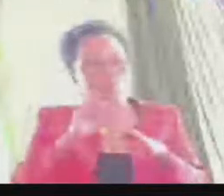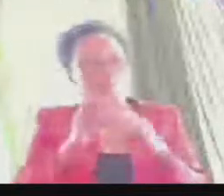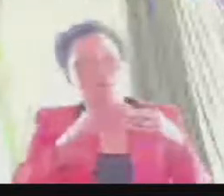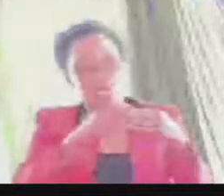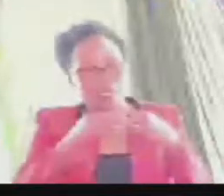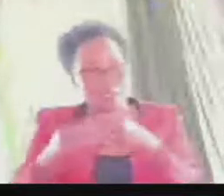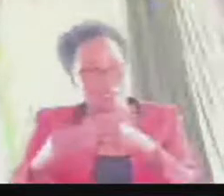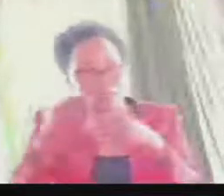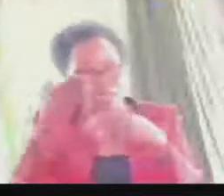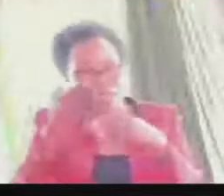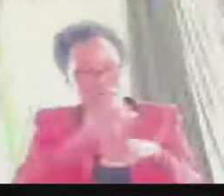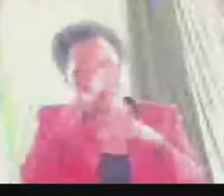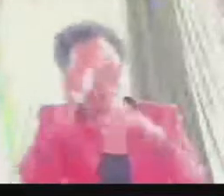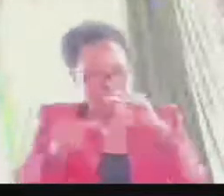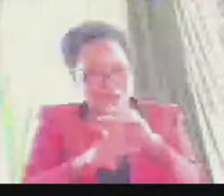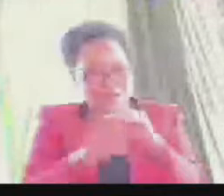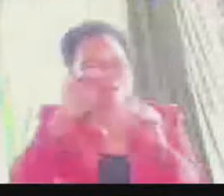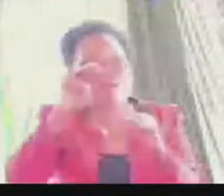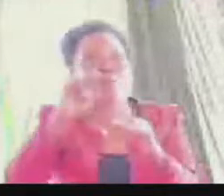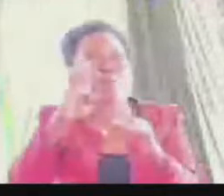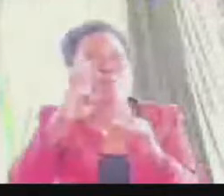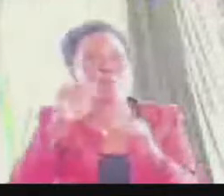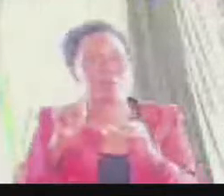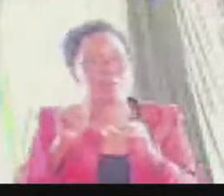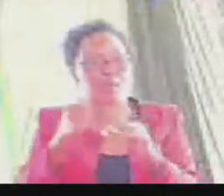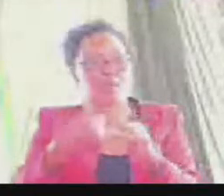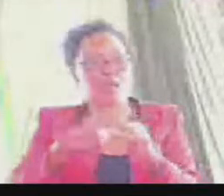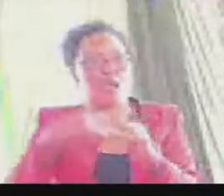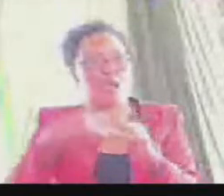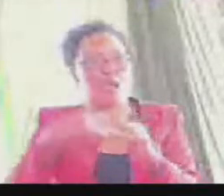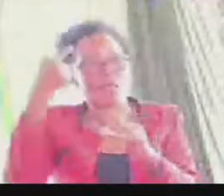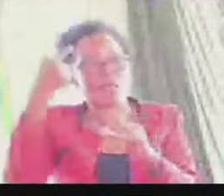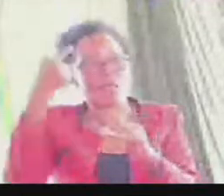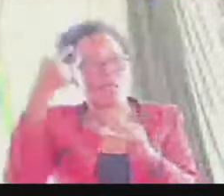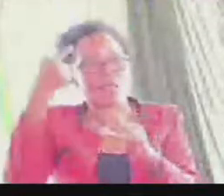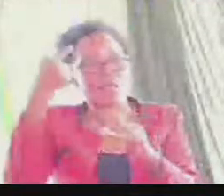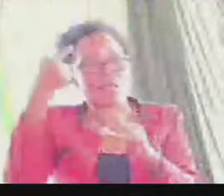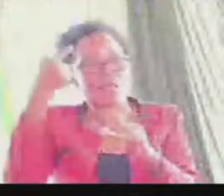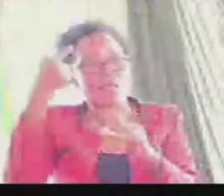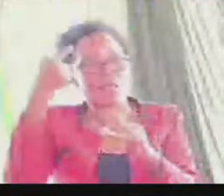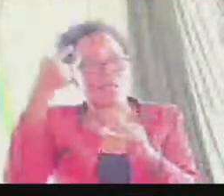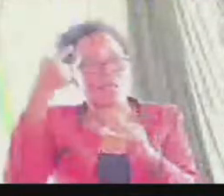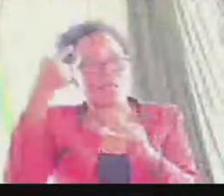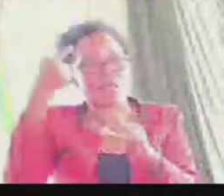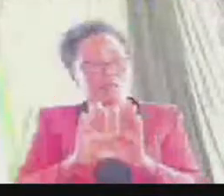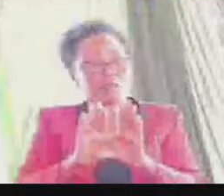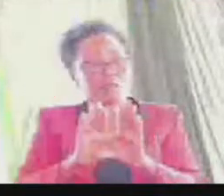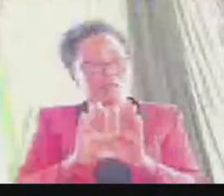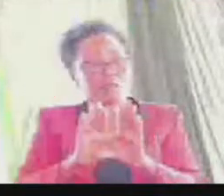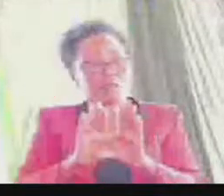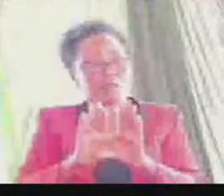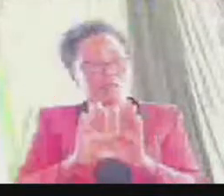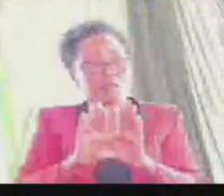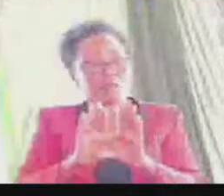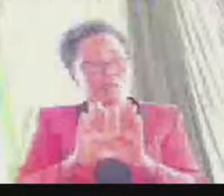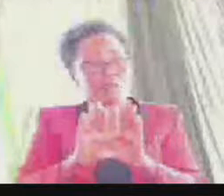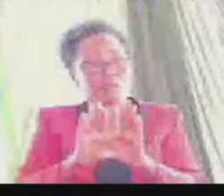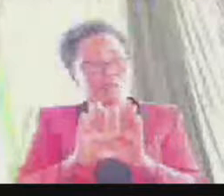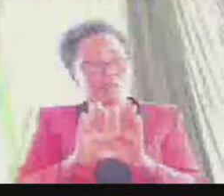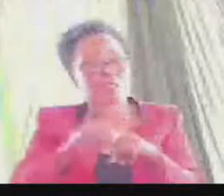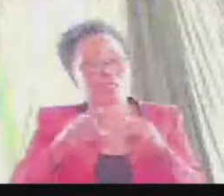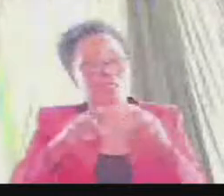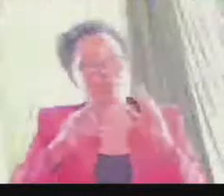MBA, and I think it is a worthy cause for we lawyers to take, so